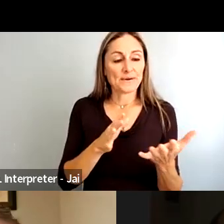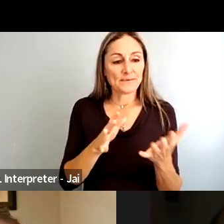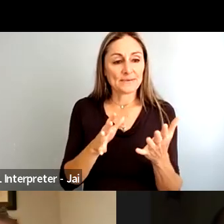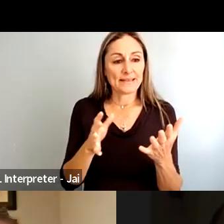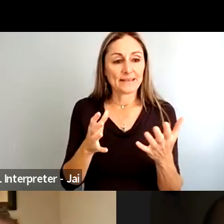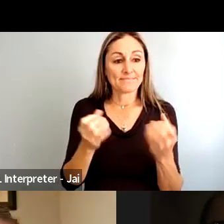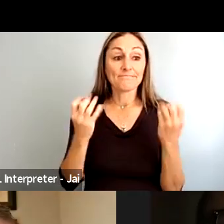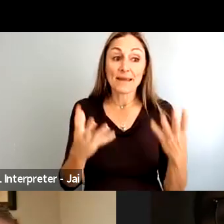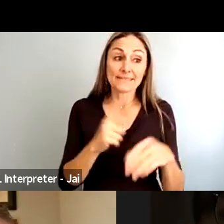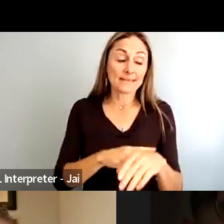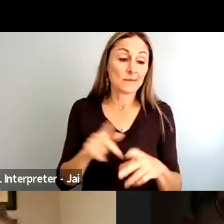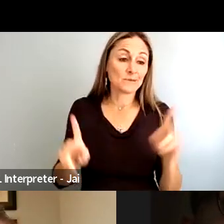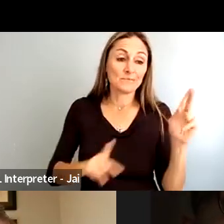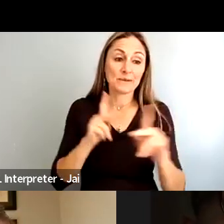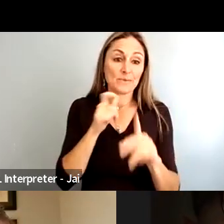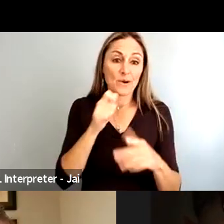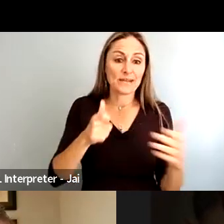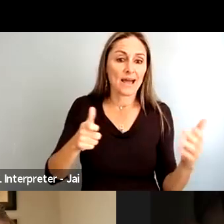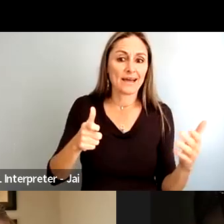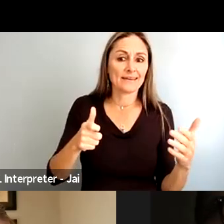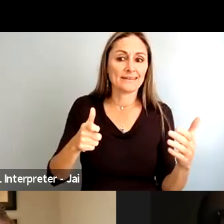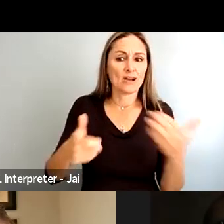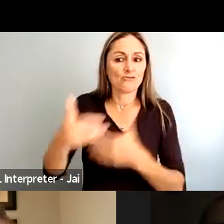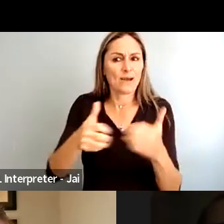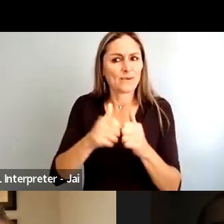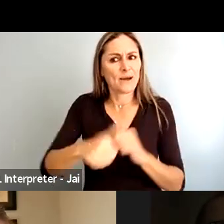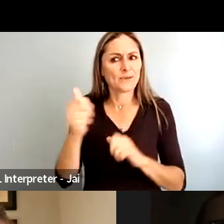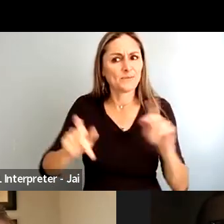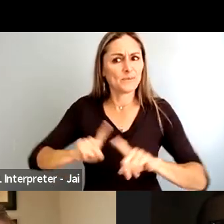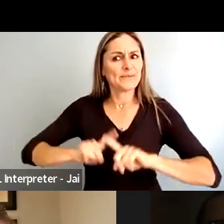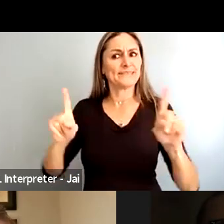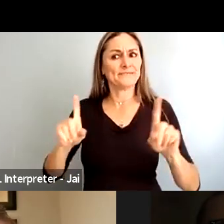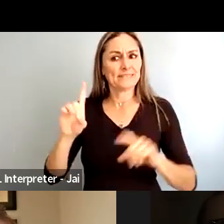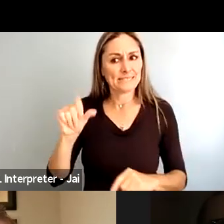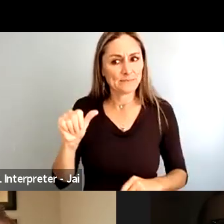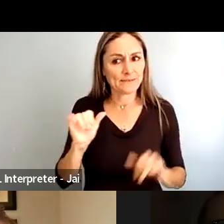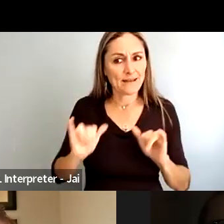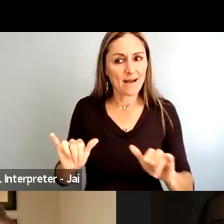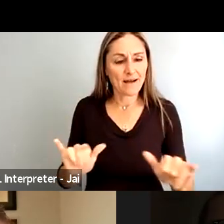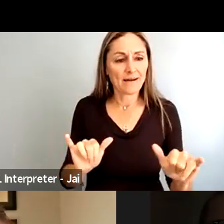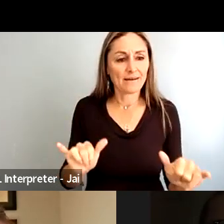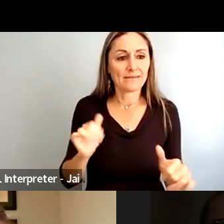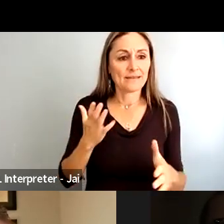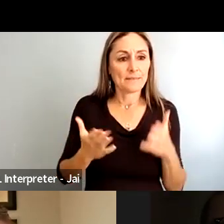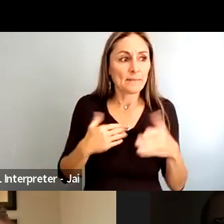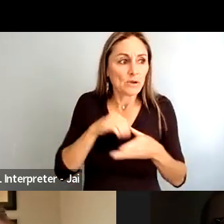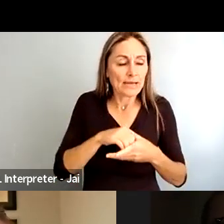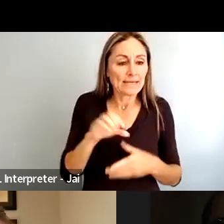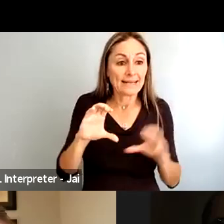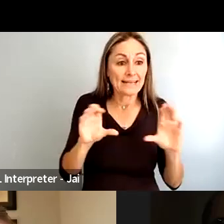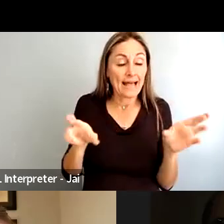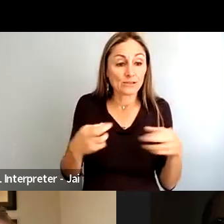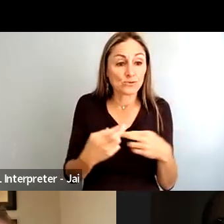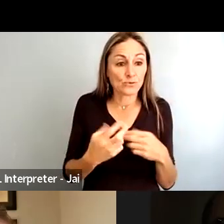times people aren't around other people with different disabilities. And so they may be segregated in classroom, but they were just,